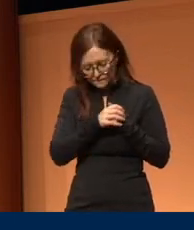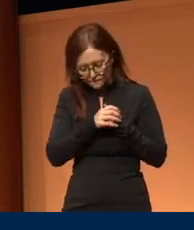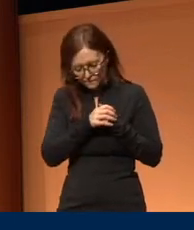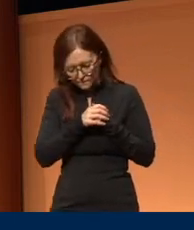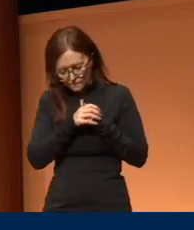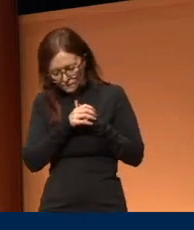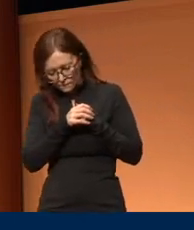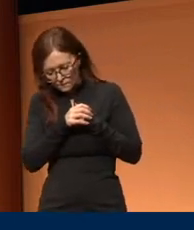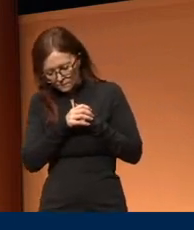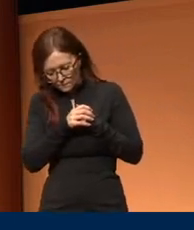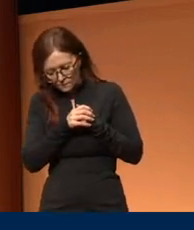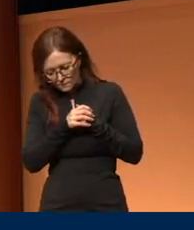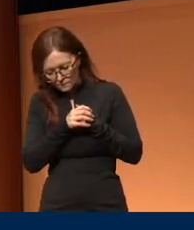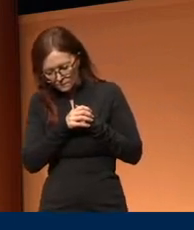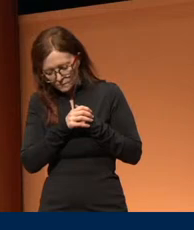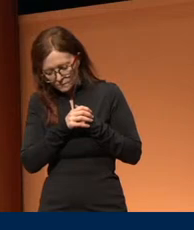said,